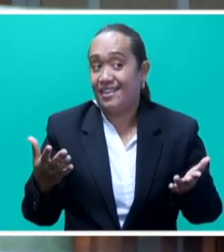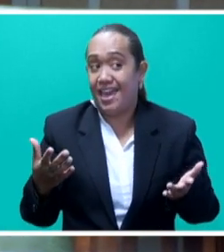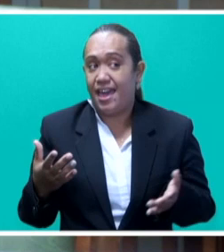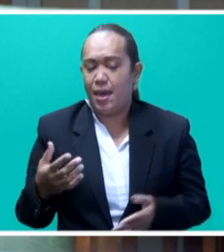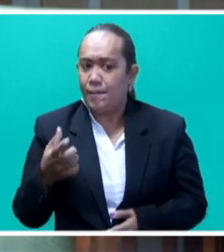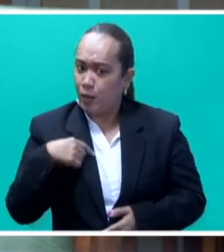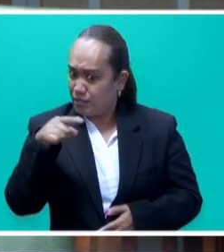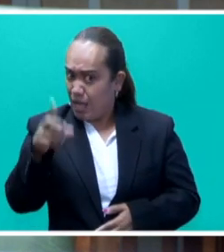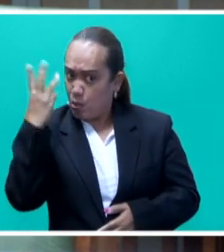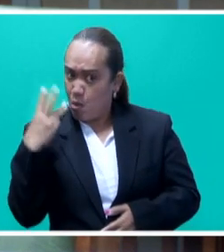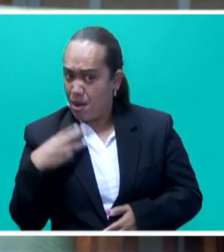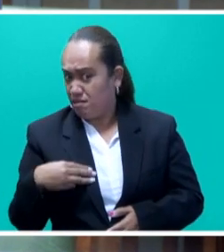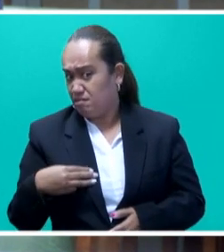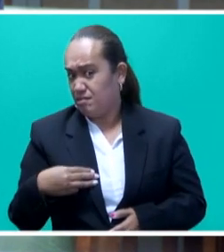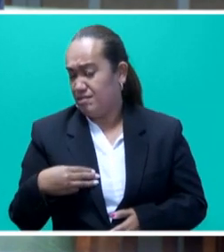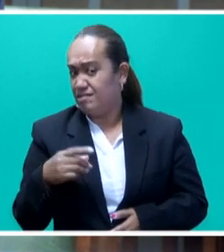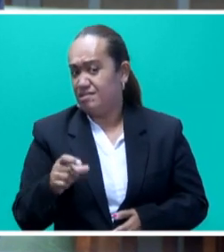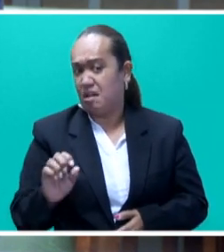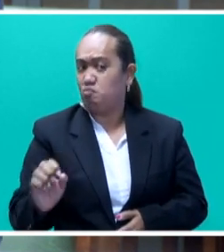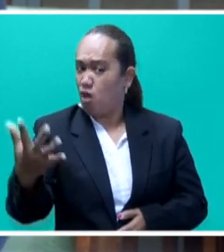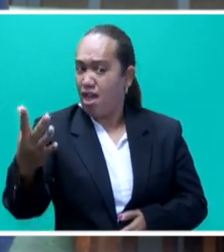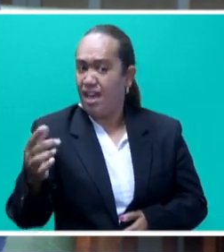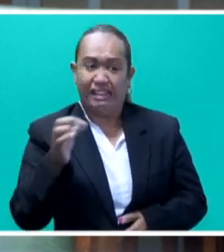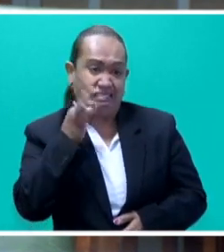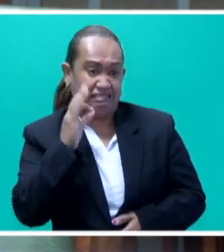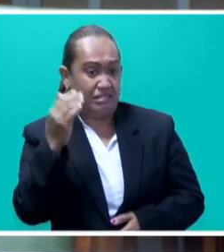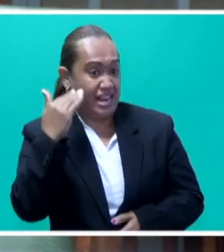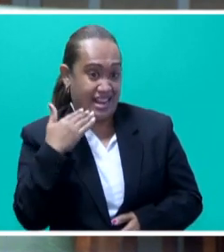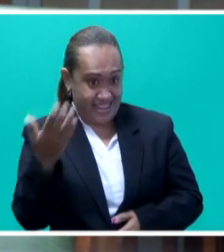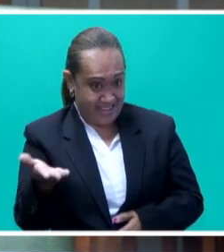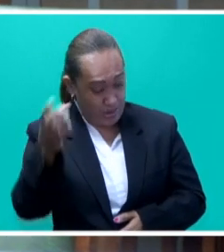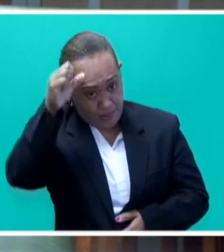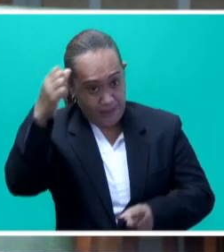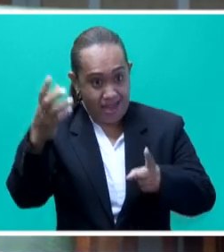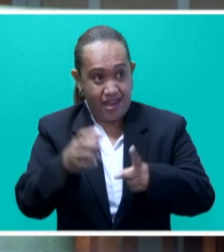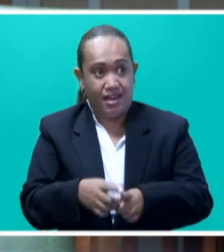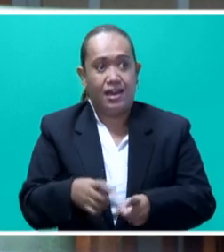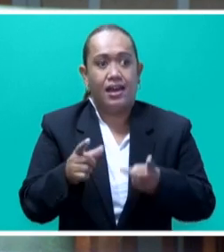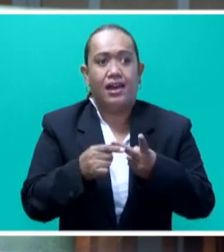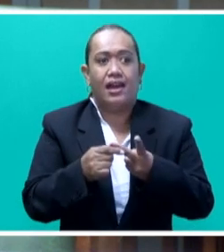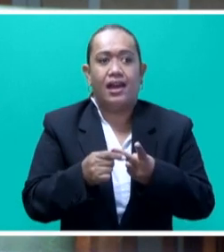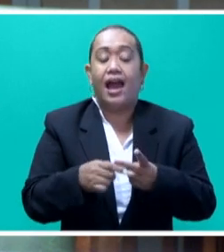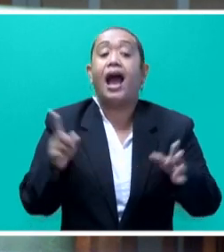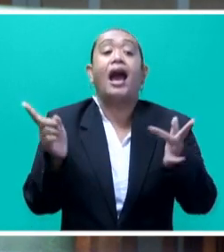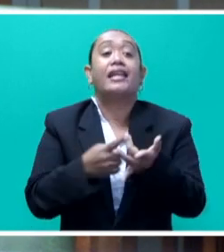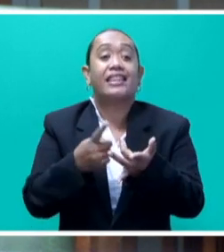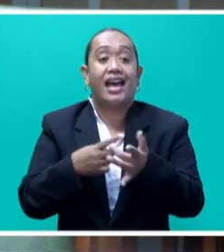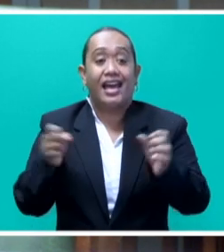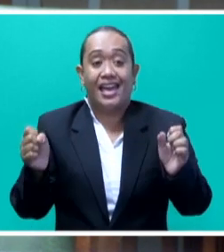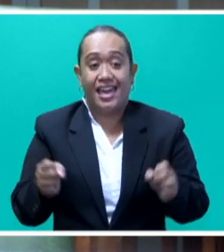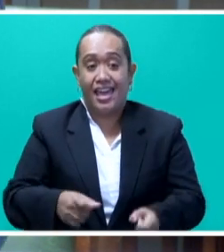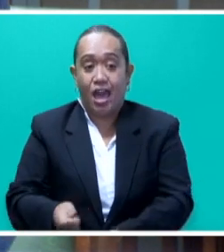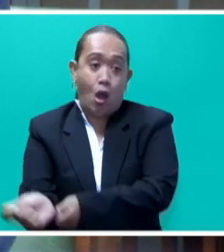women. The tea lady incident. The other one was a golf house incident, what they call the Kama